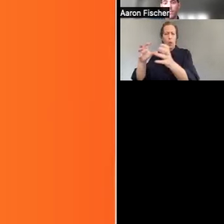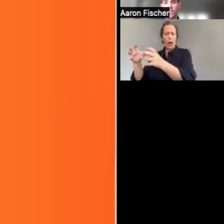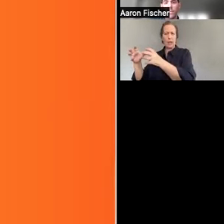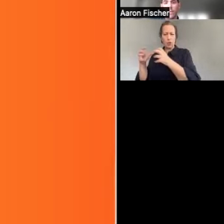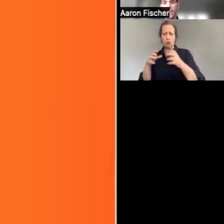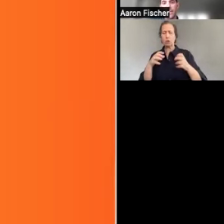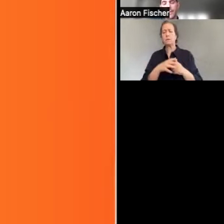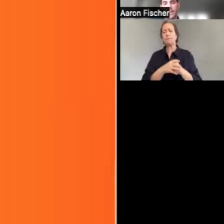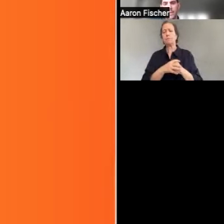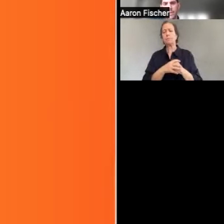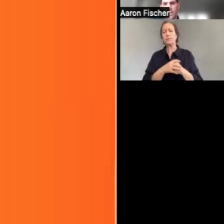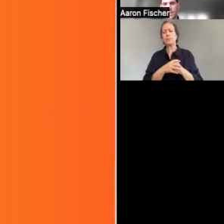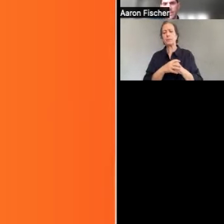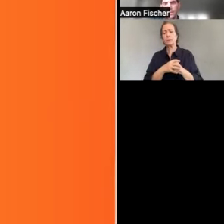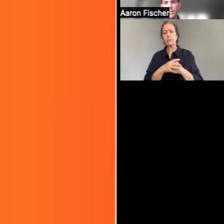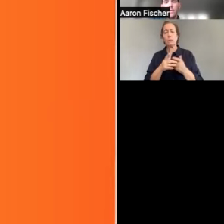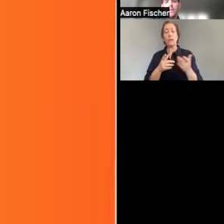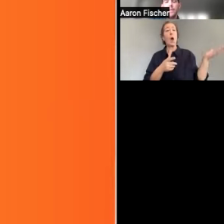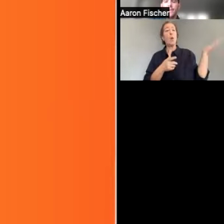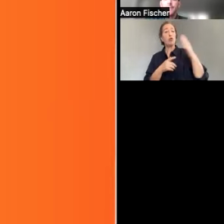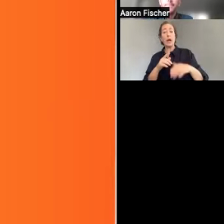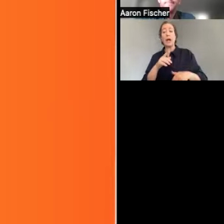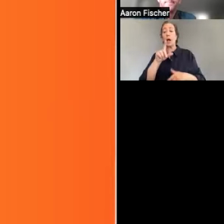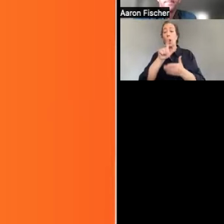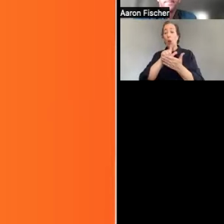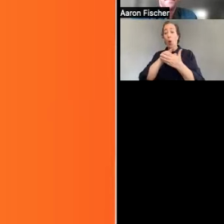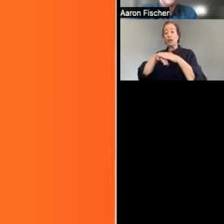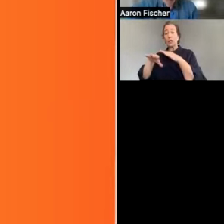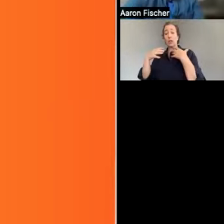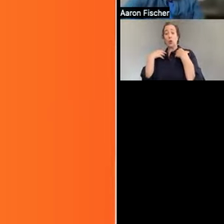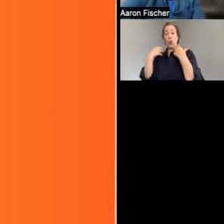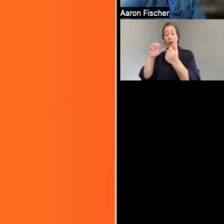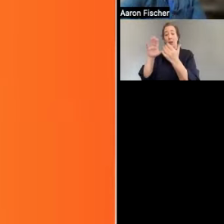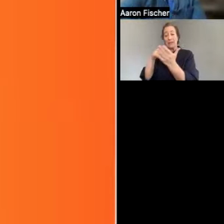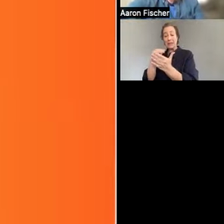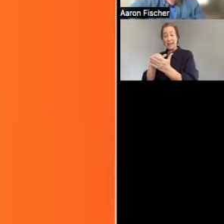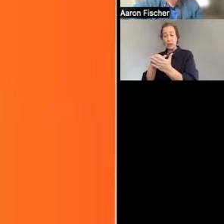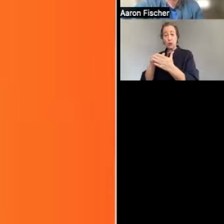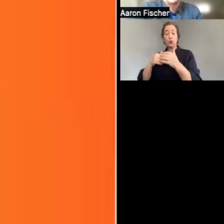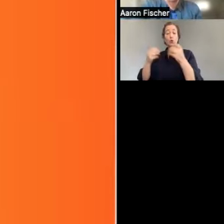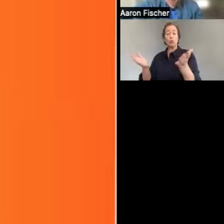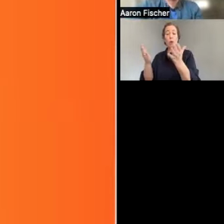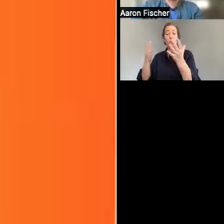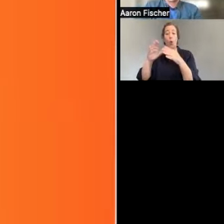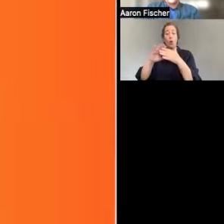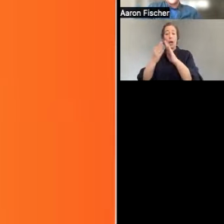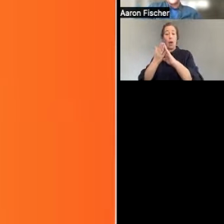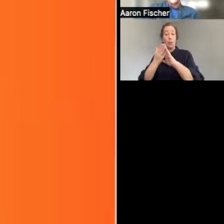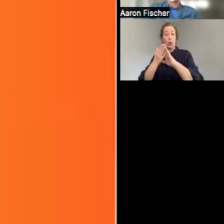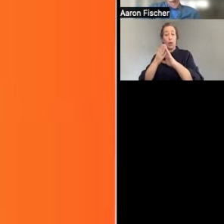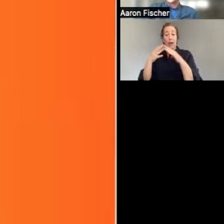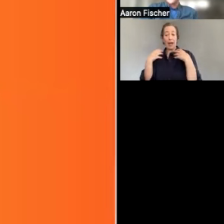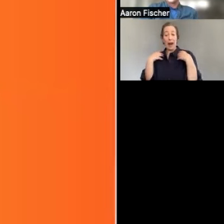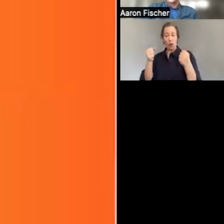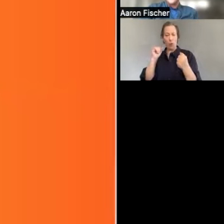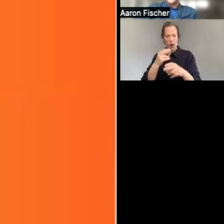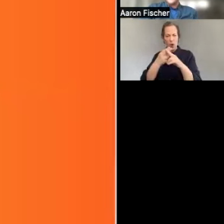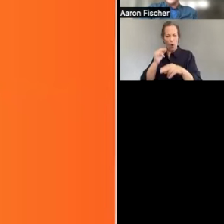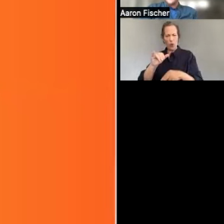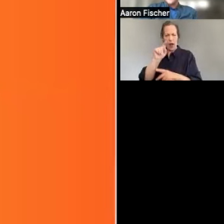NCMLPs, bringing lawyers onto the health center care team to promote patients and community health. We call that the Health Center MLP Toolkit.